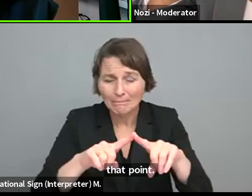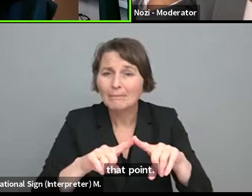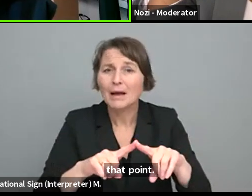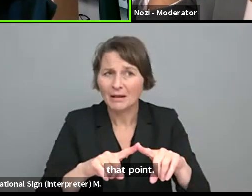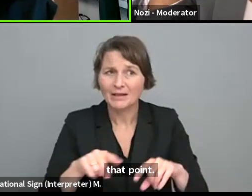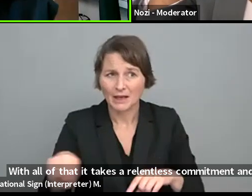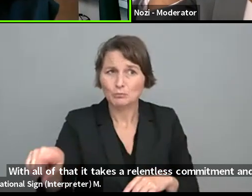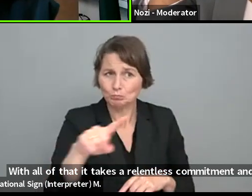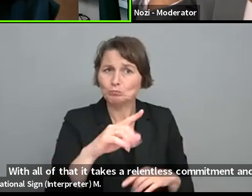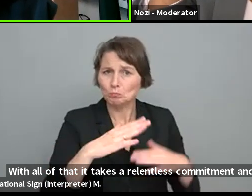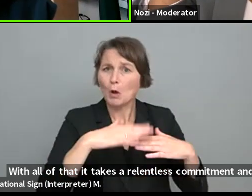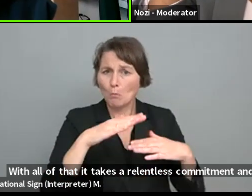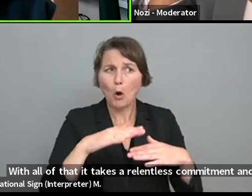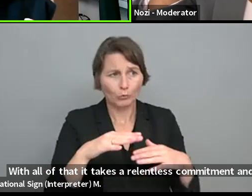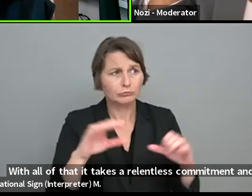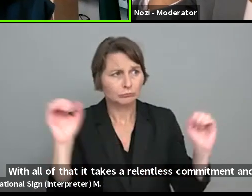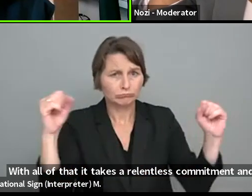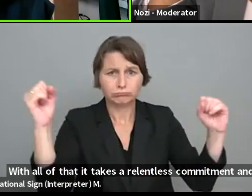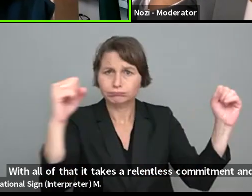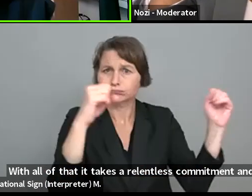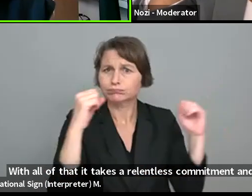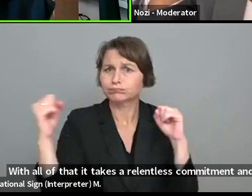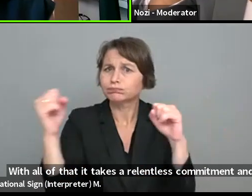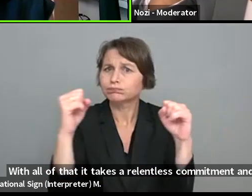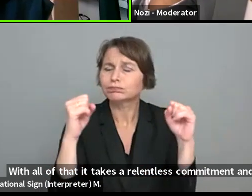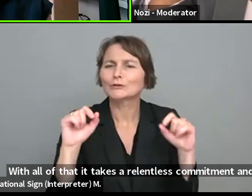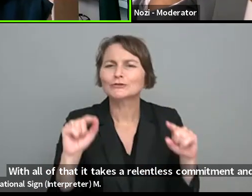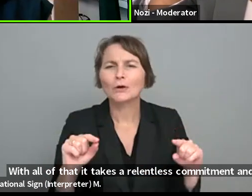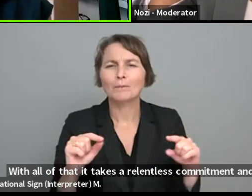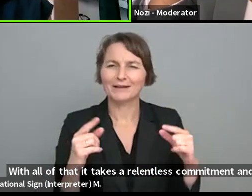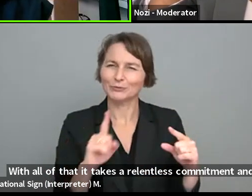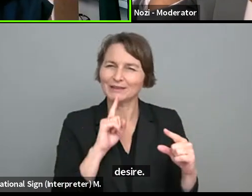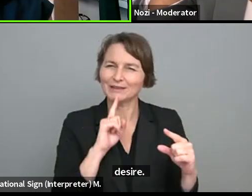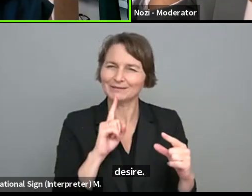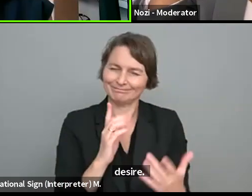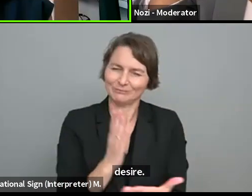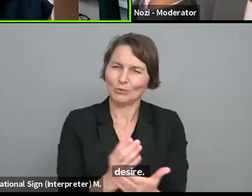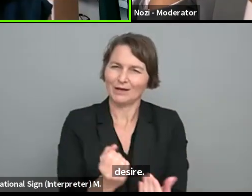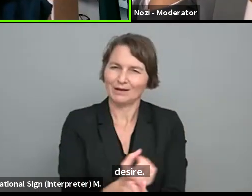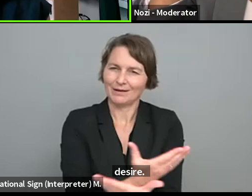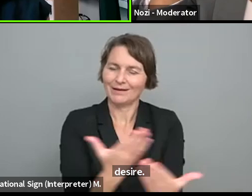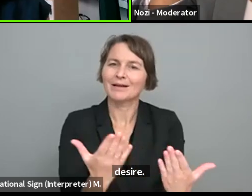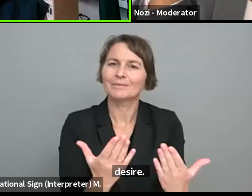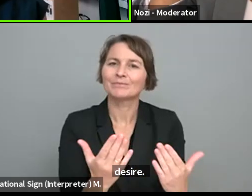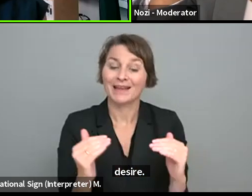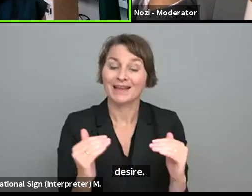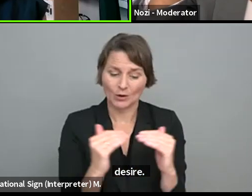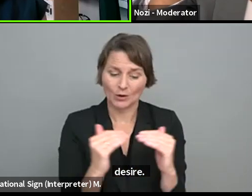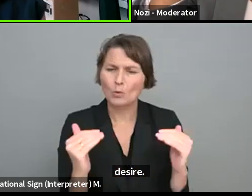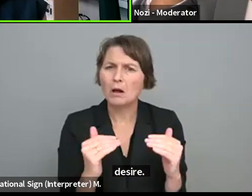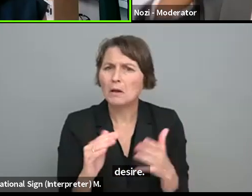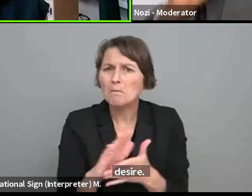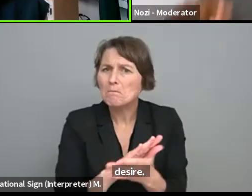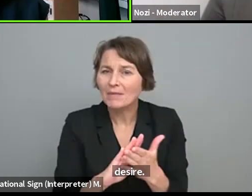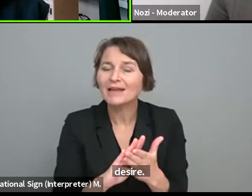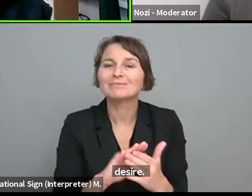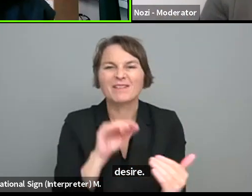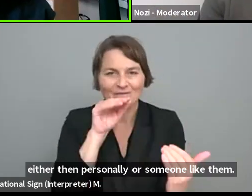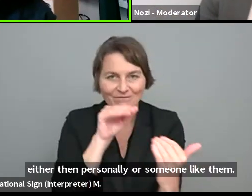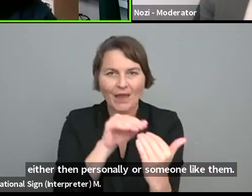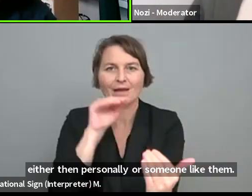it's very important that we take strength from the reality of equality means fairness. It is men and women as allies, and that gave me